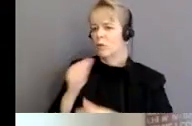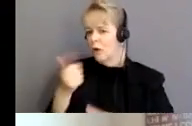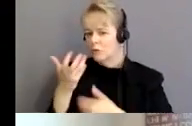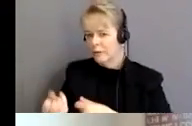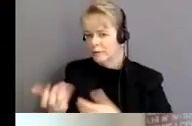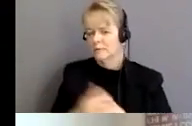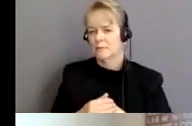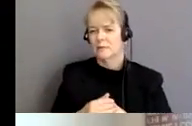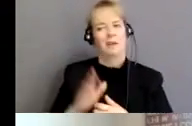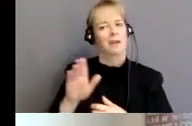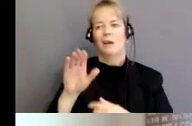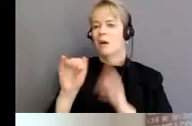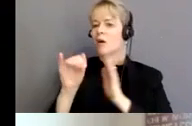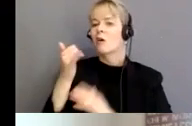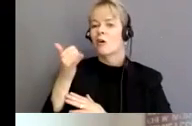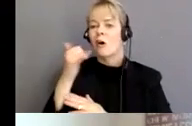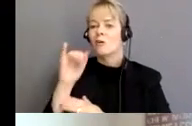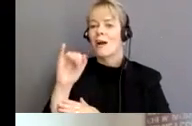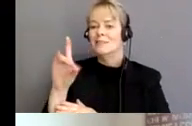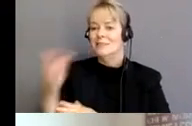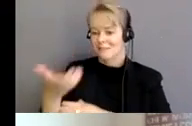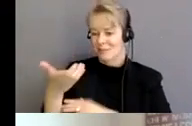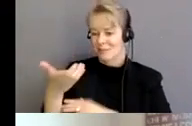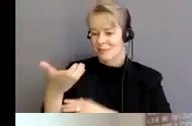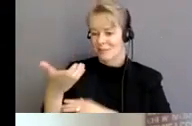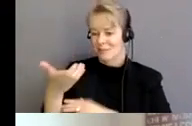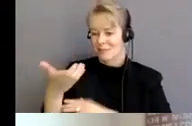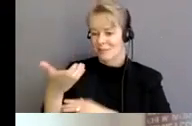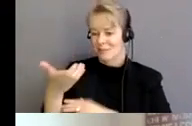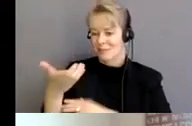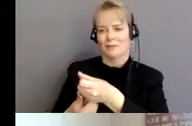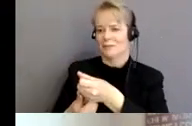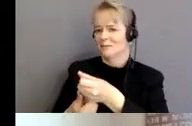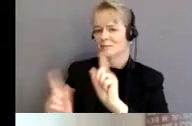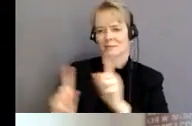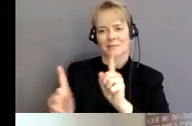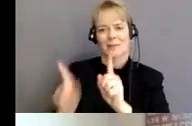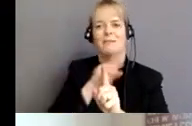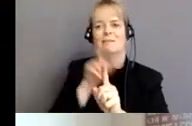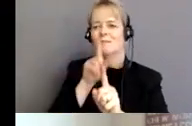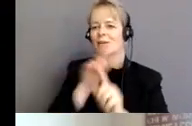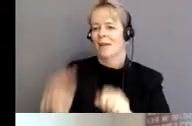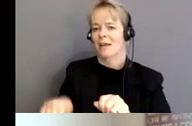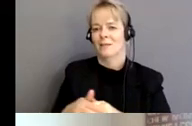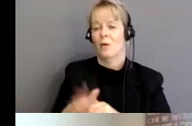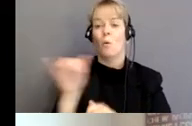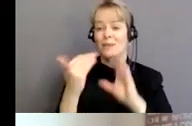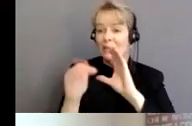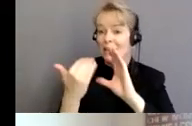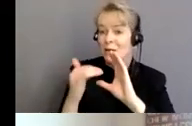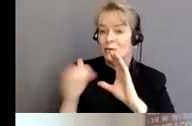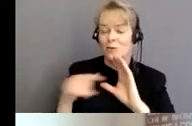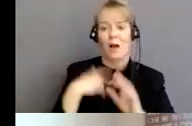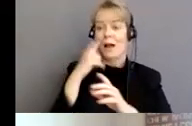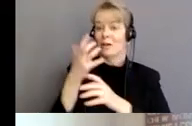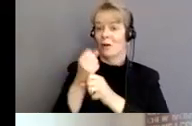can't trust the caller ID. Same as emails, you can't always trust emails. I got one the other day, said it was from